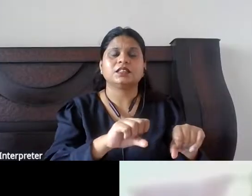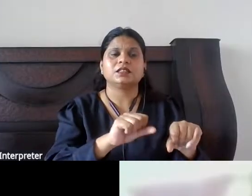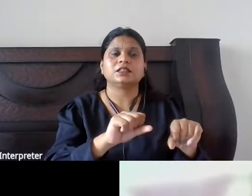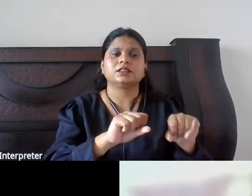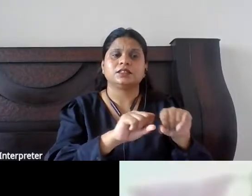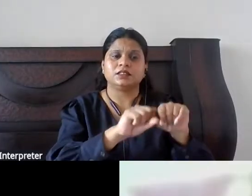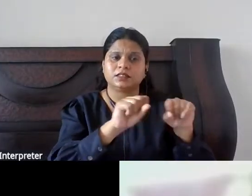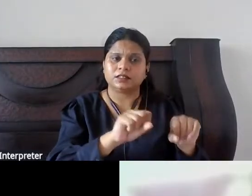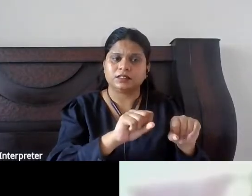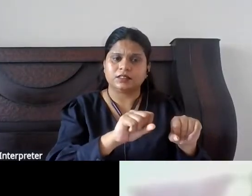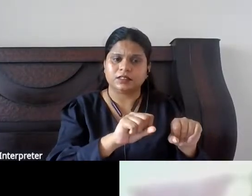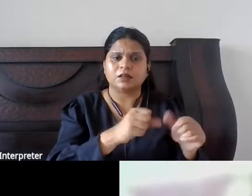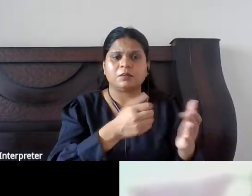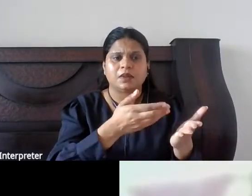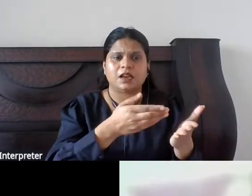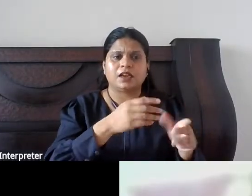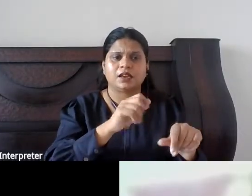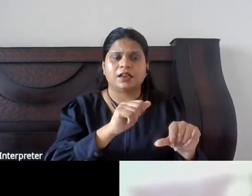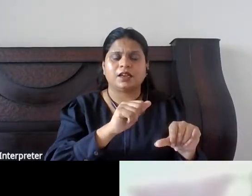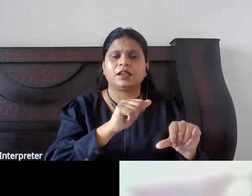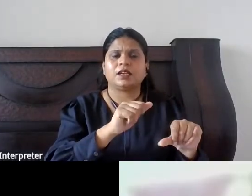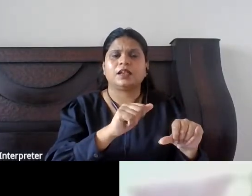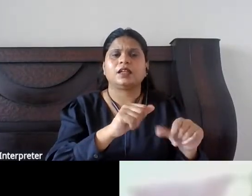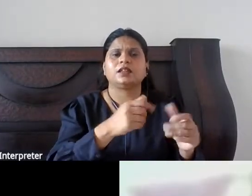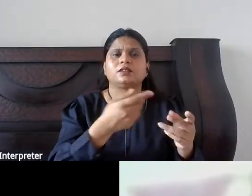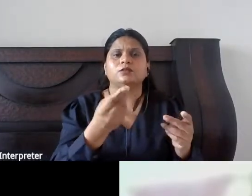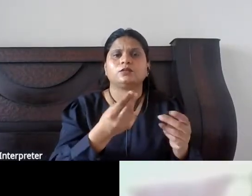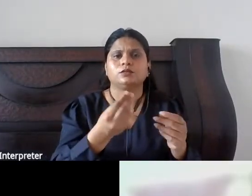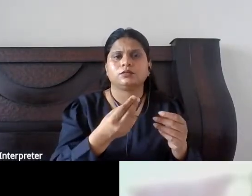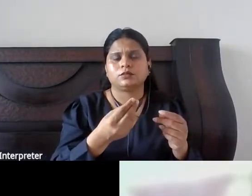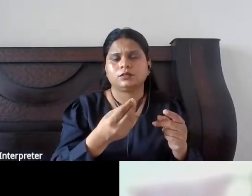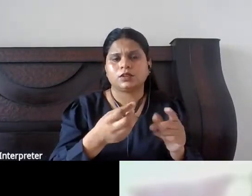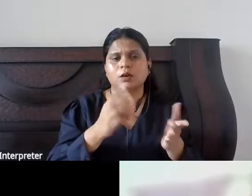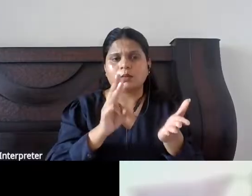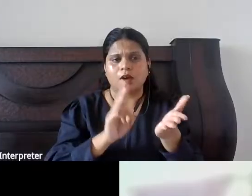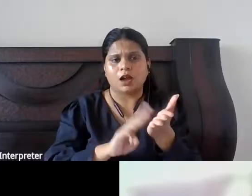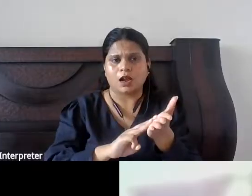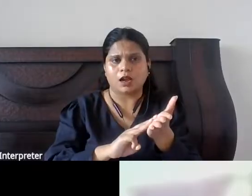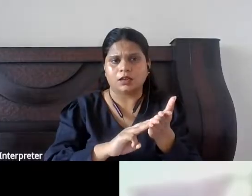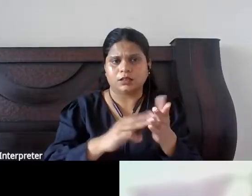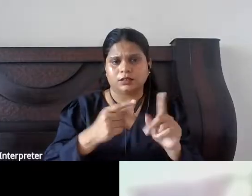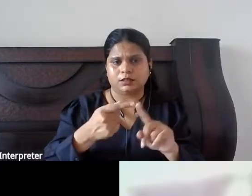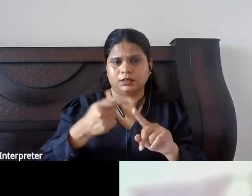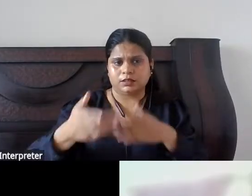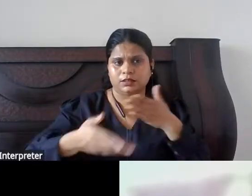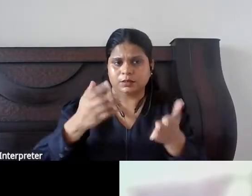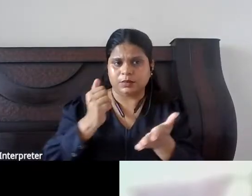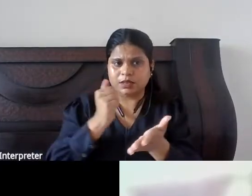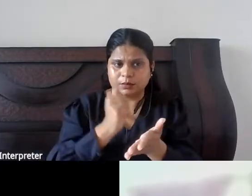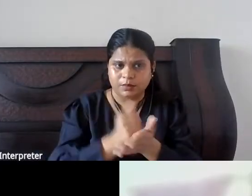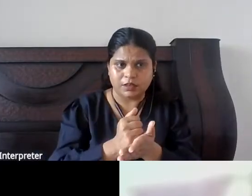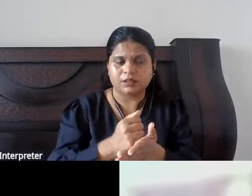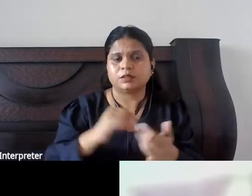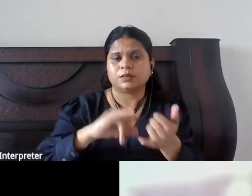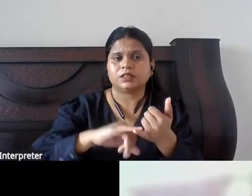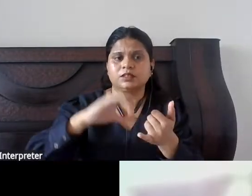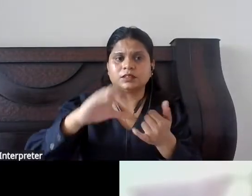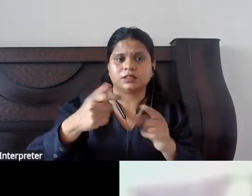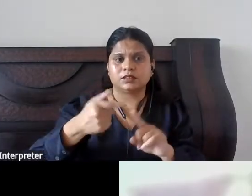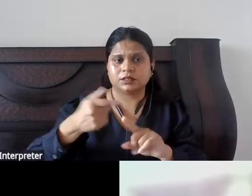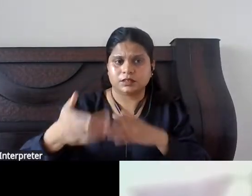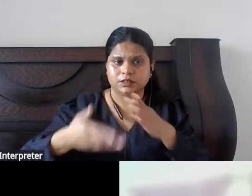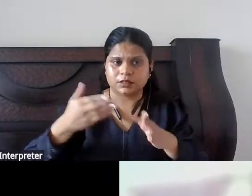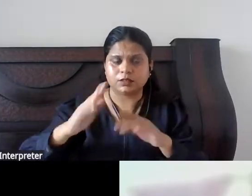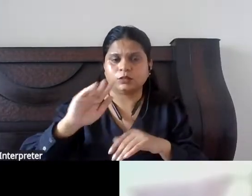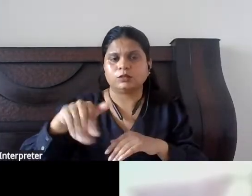followed. At one level, the master trainers were being trained, and the state partners were trained to train the next